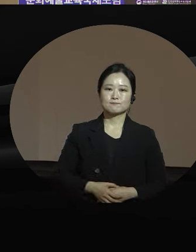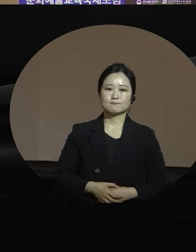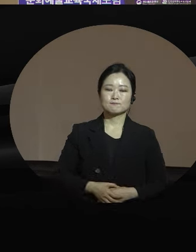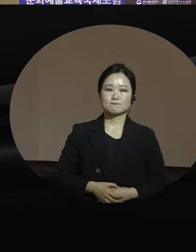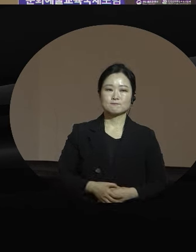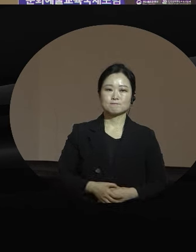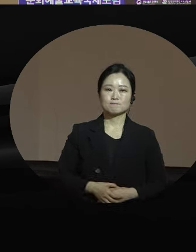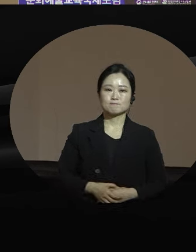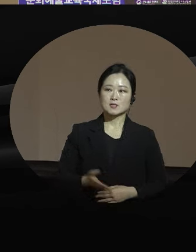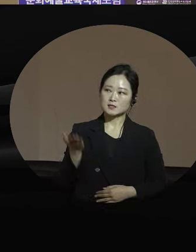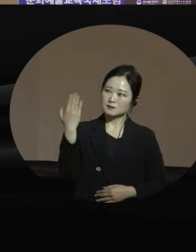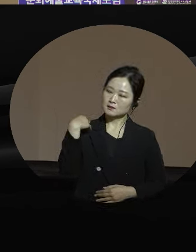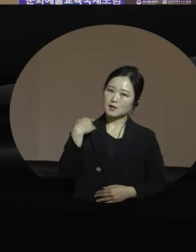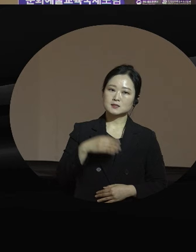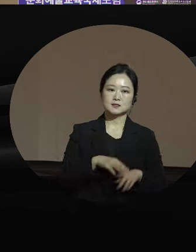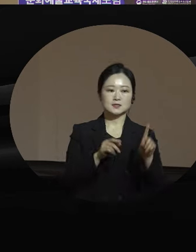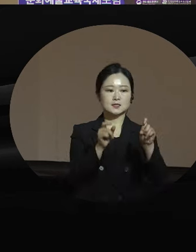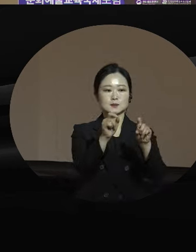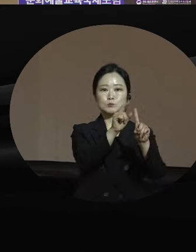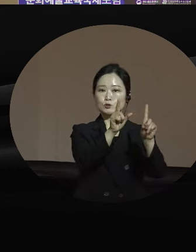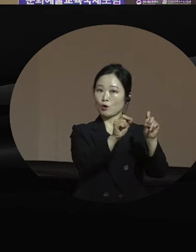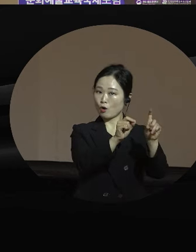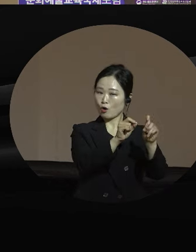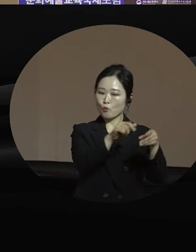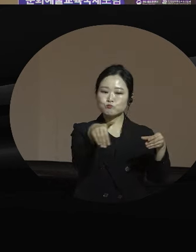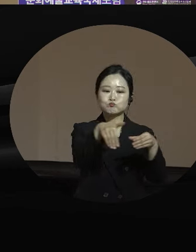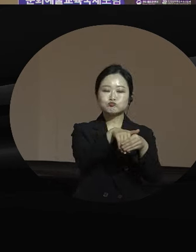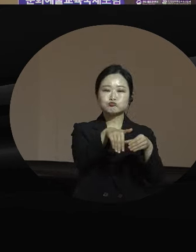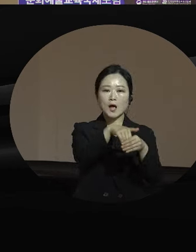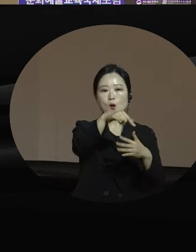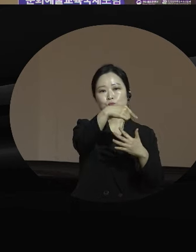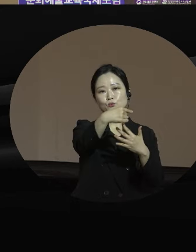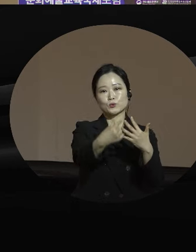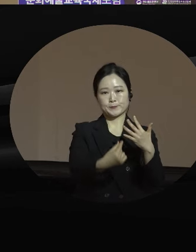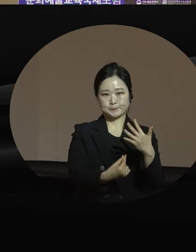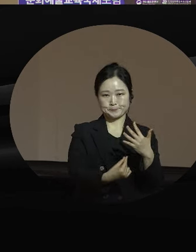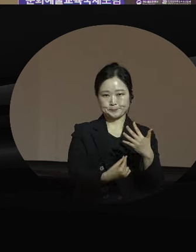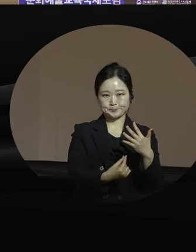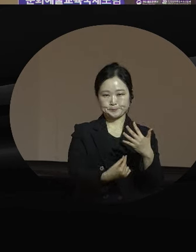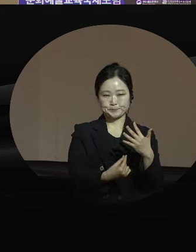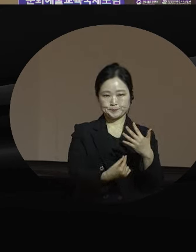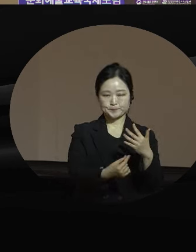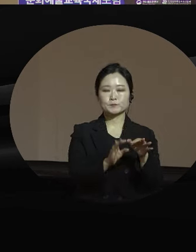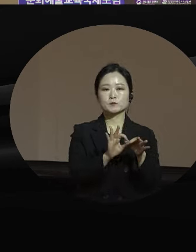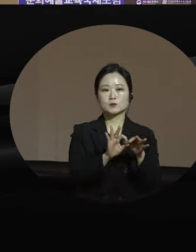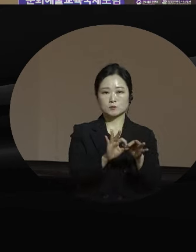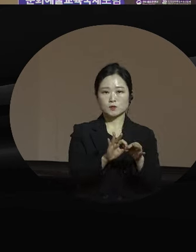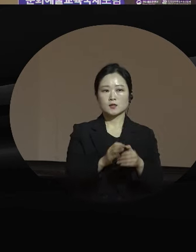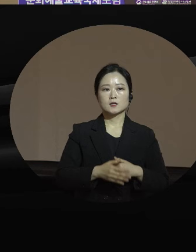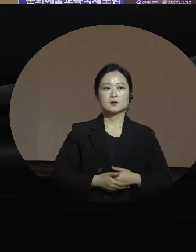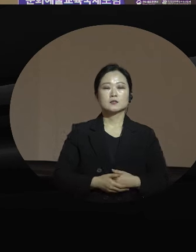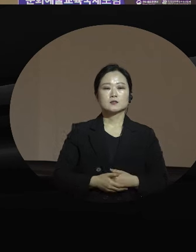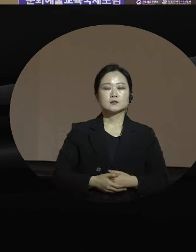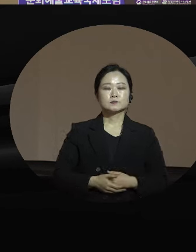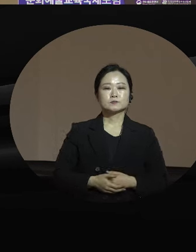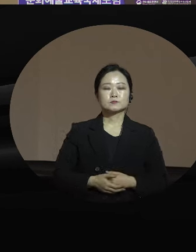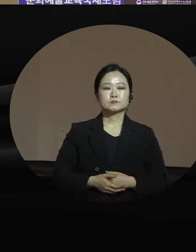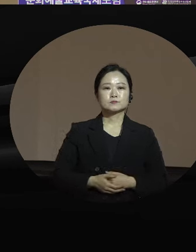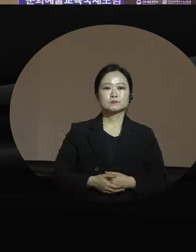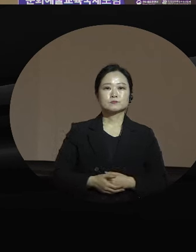last November, the cultural voucher, which is called the Culture Pass program,